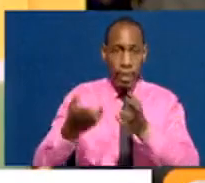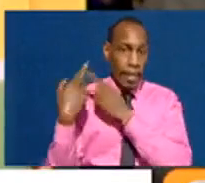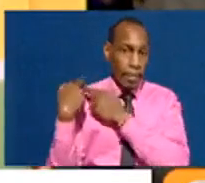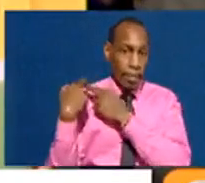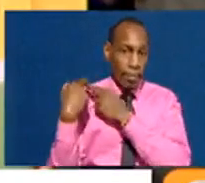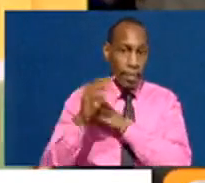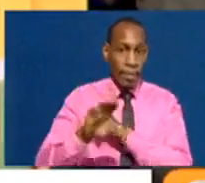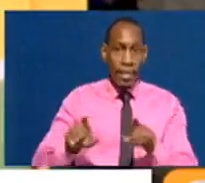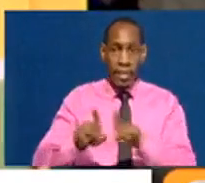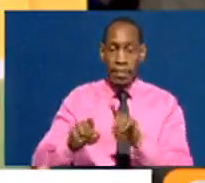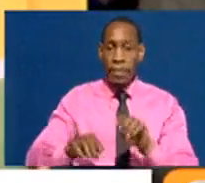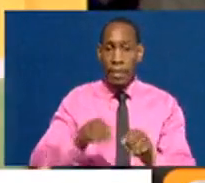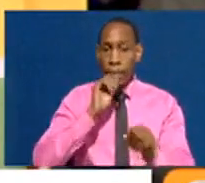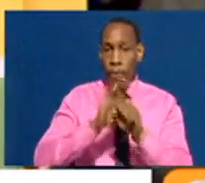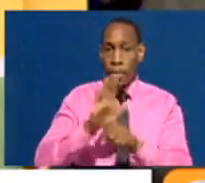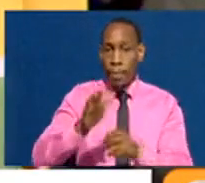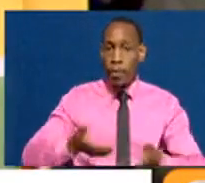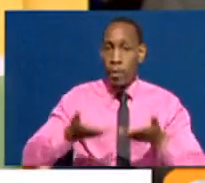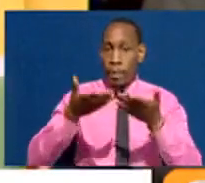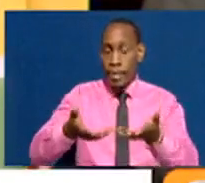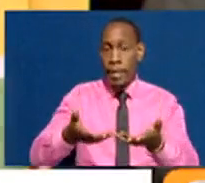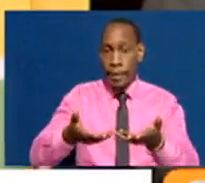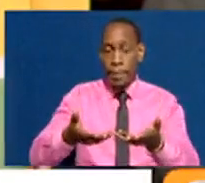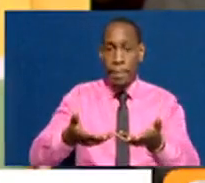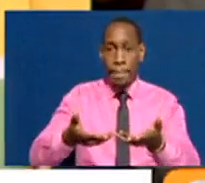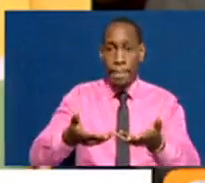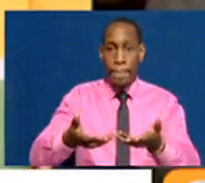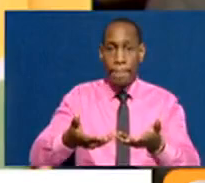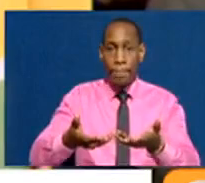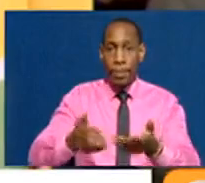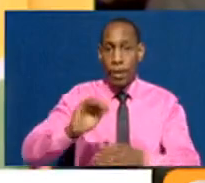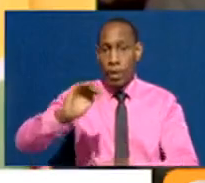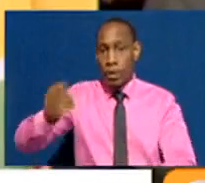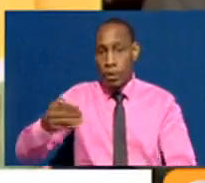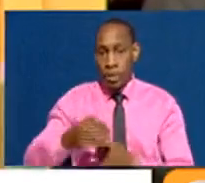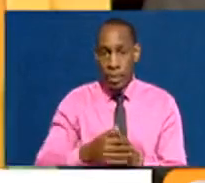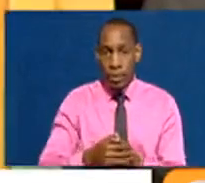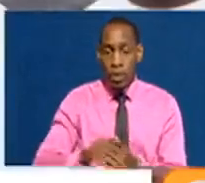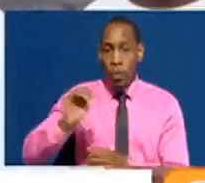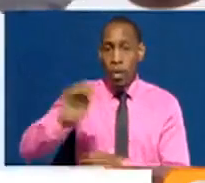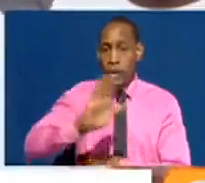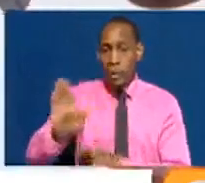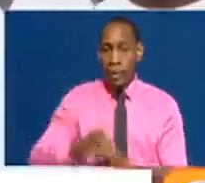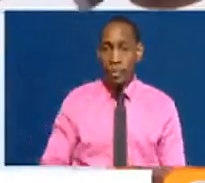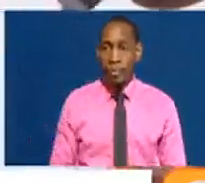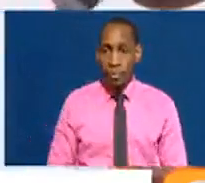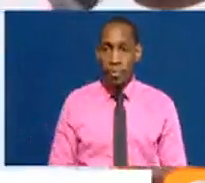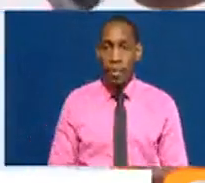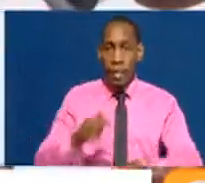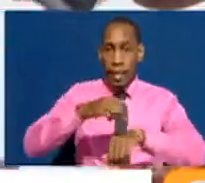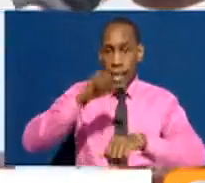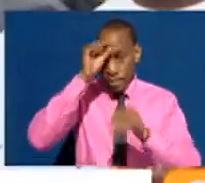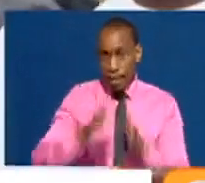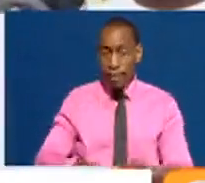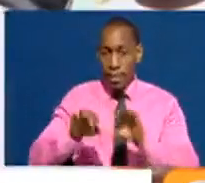mandate and the commitments you have made to the constituents in your counties. As governors